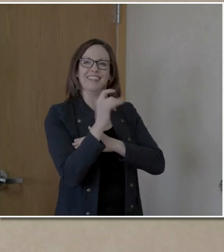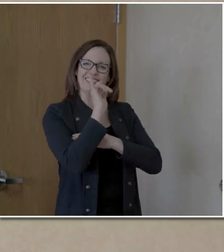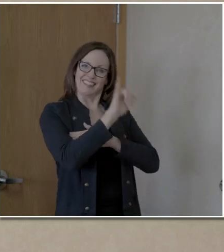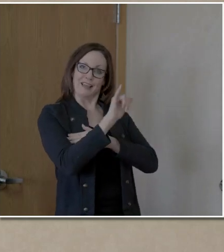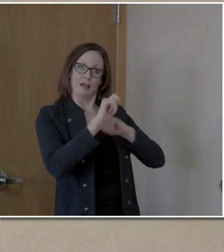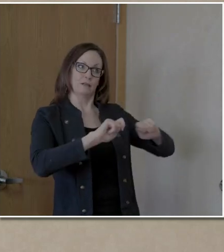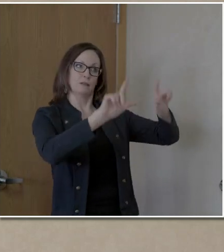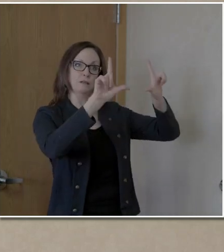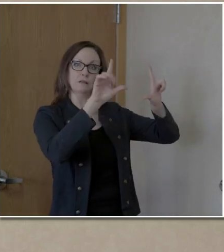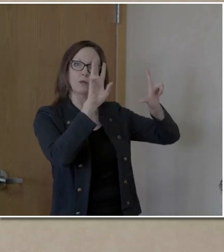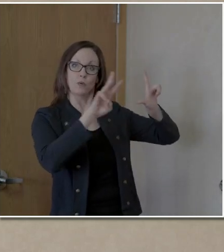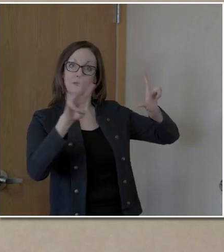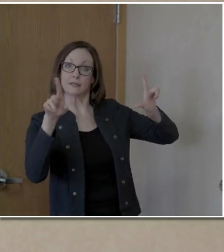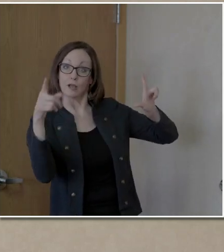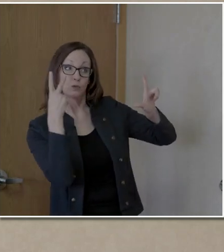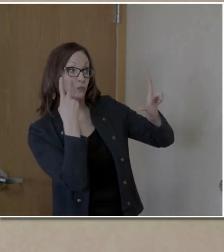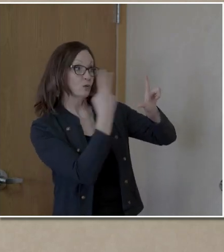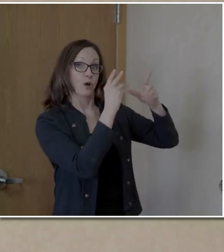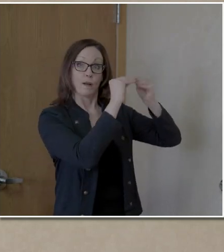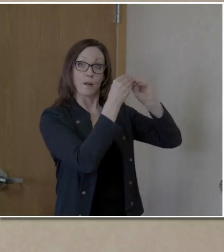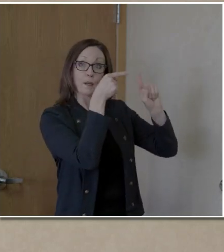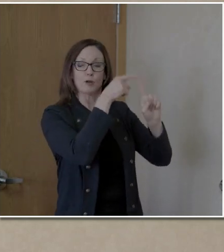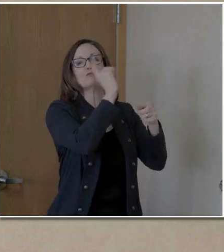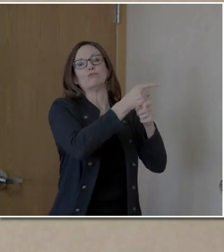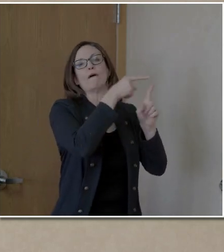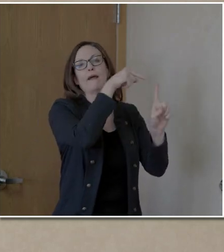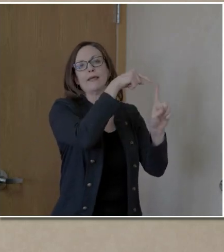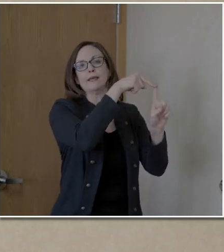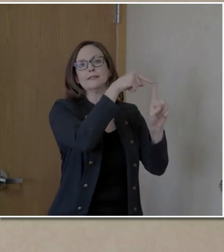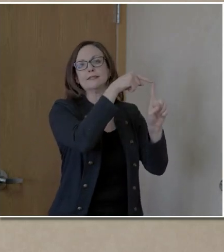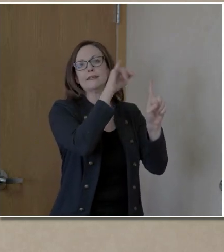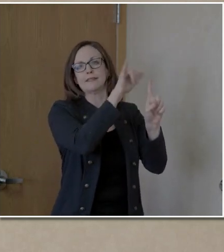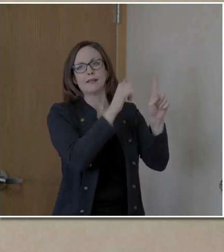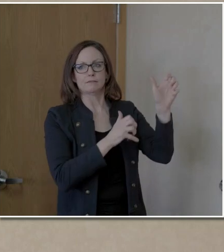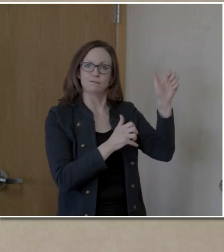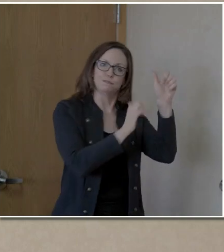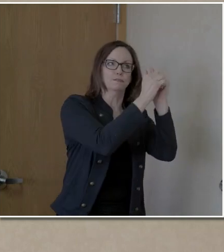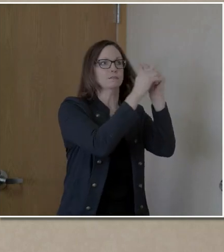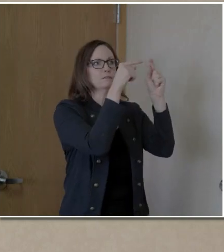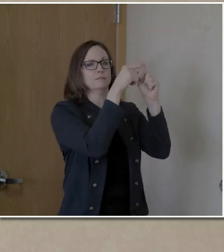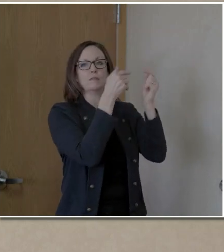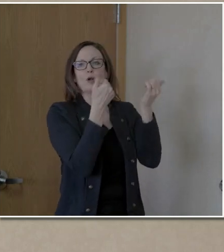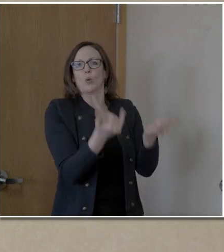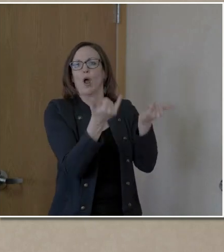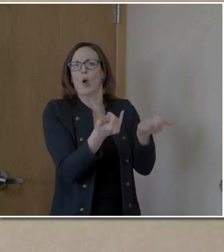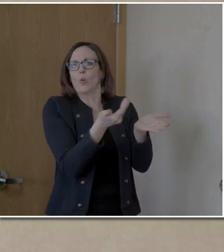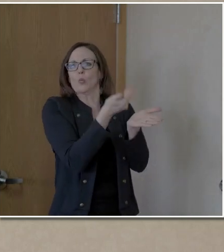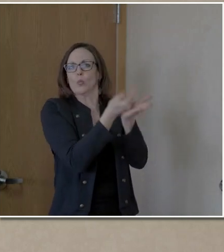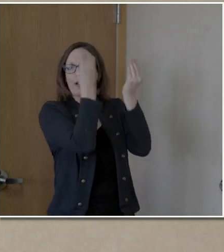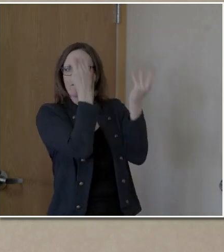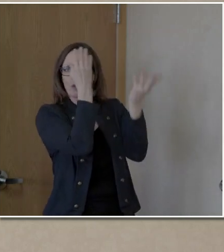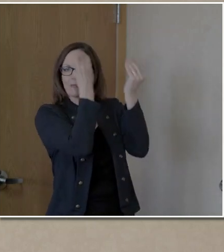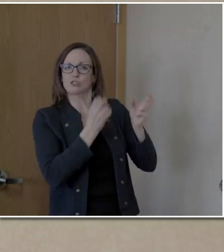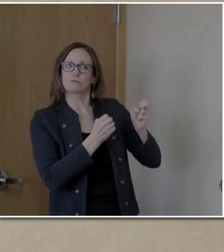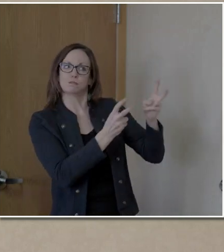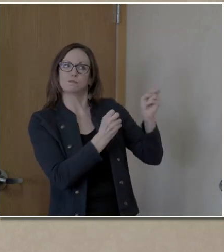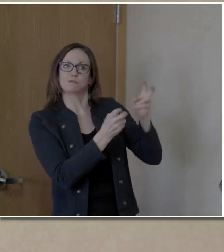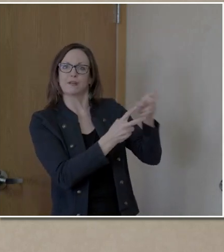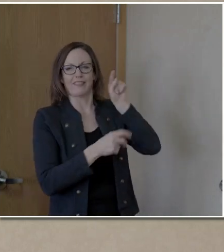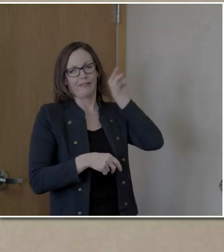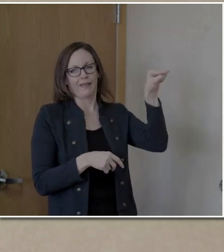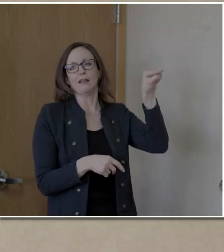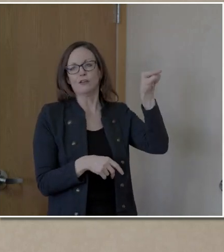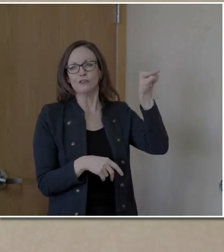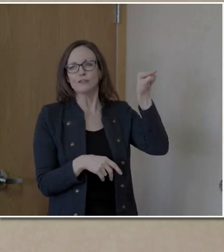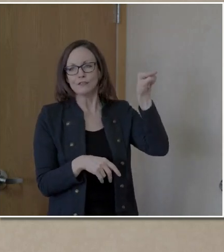days after exposure, but usually within 3 to 5 days. So